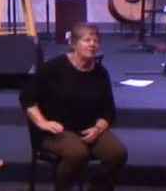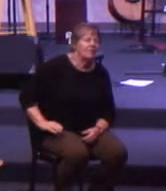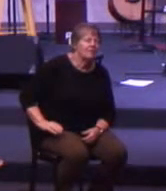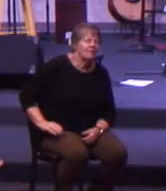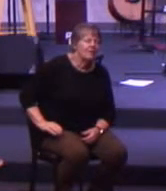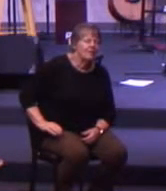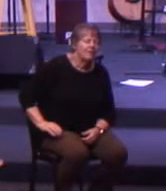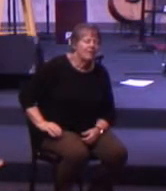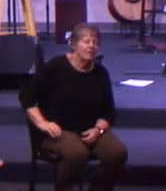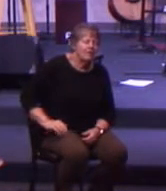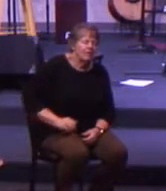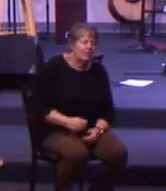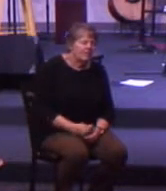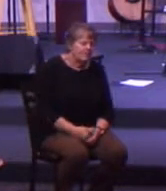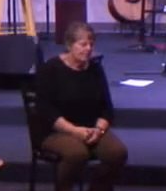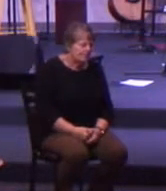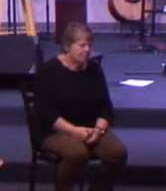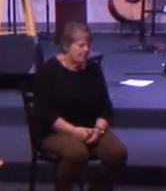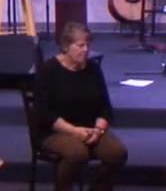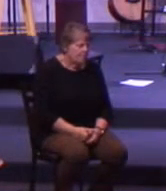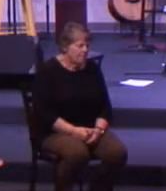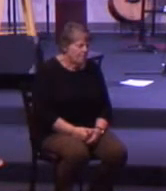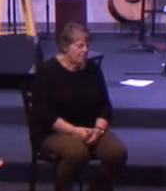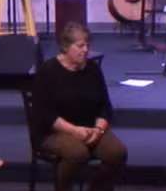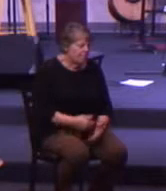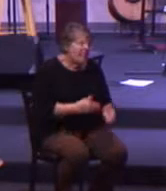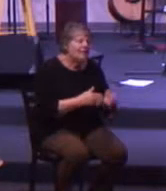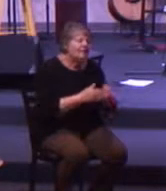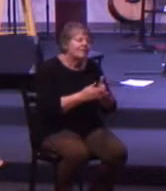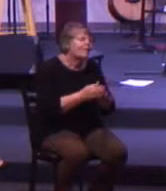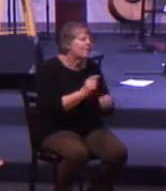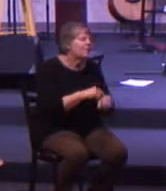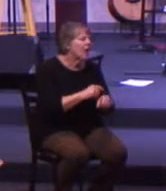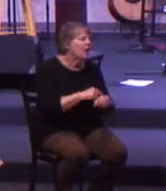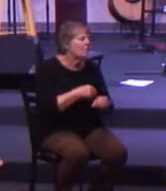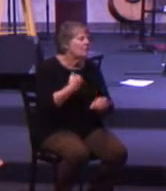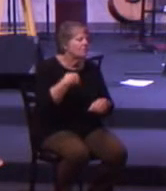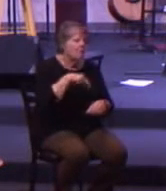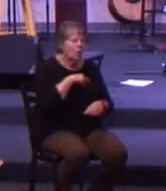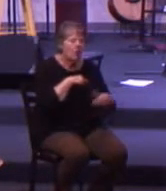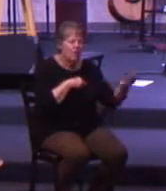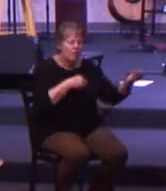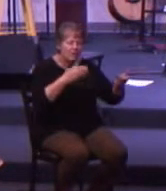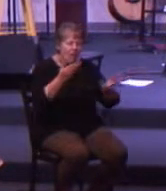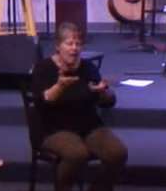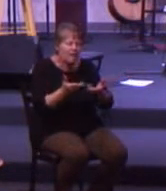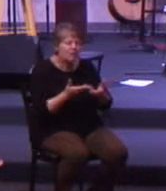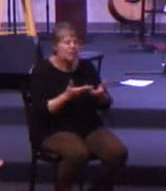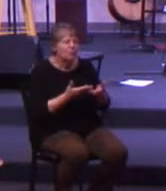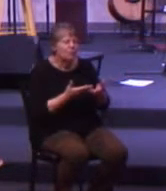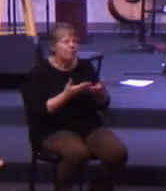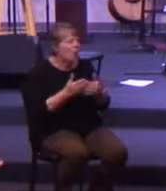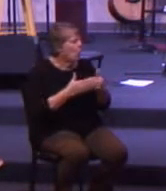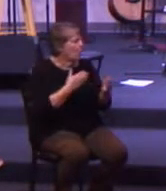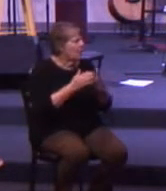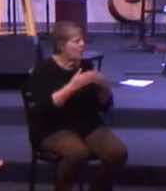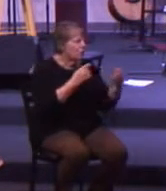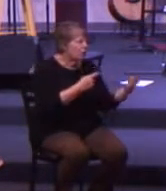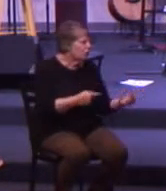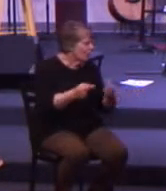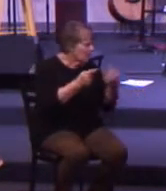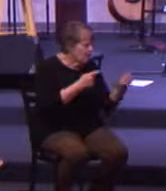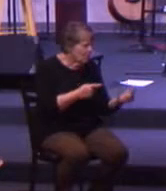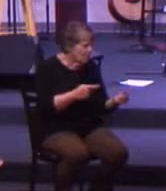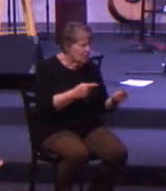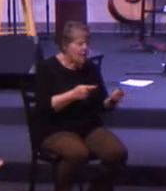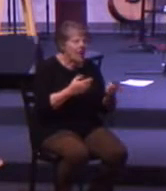We've made this invitation a bunch of times. We said, wherever your journey is, whatever you're struggling with, whatever God's doing in your life, let's try to be honest